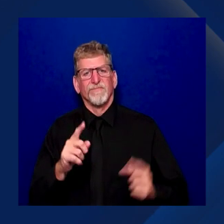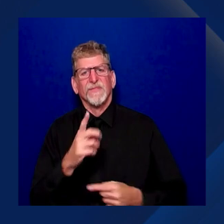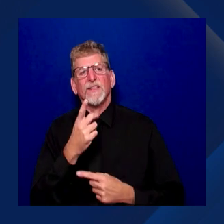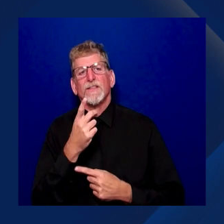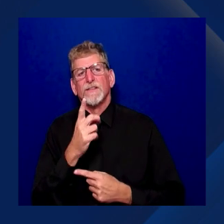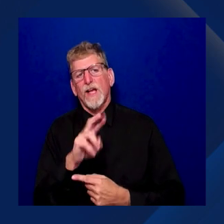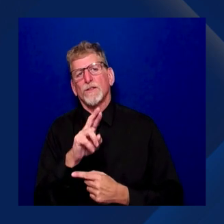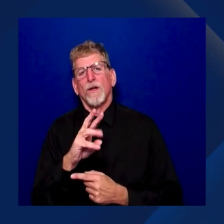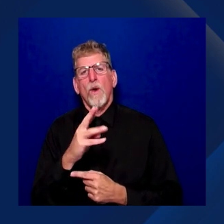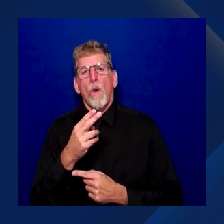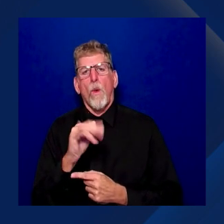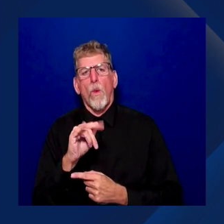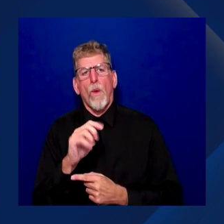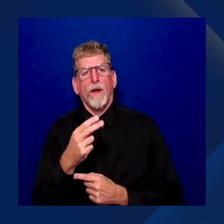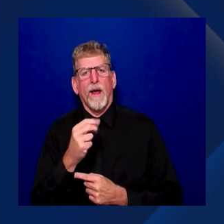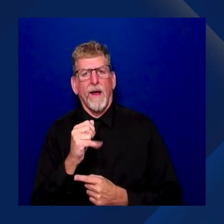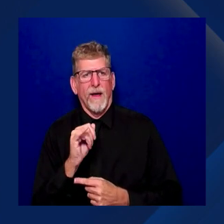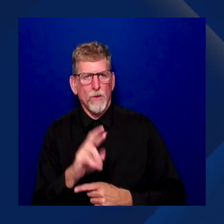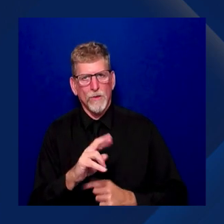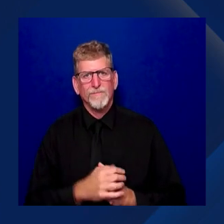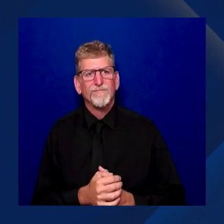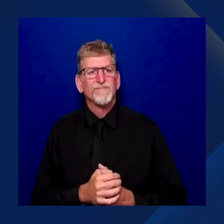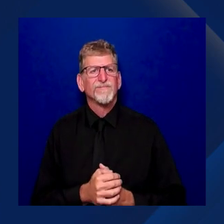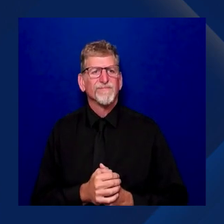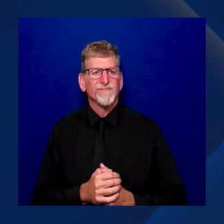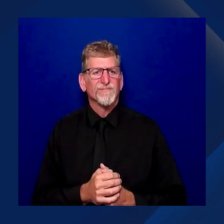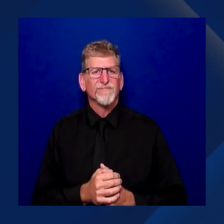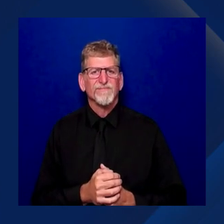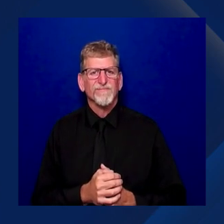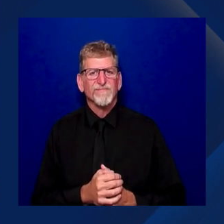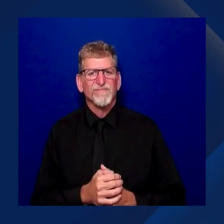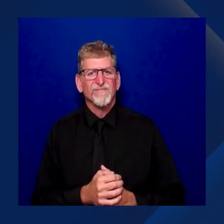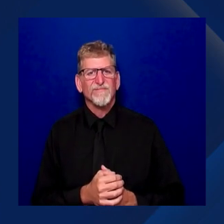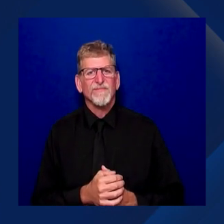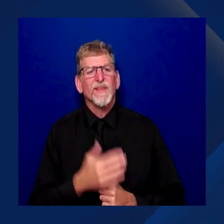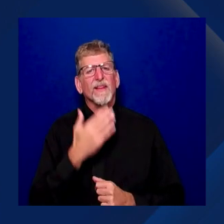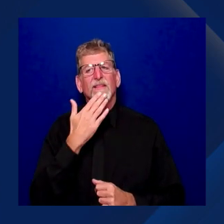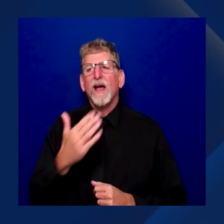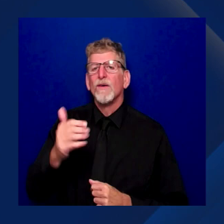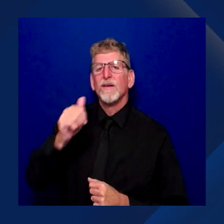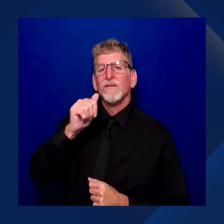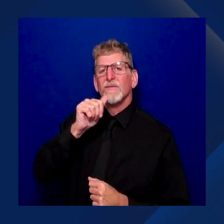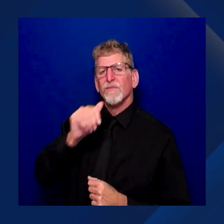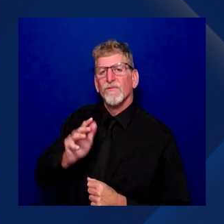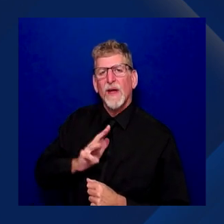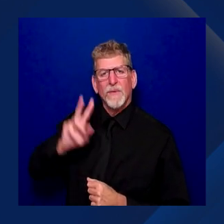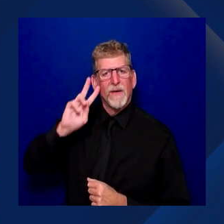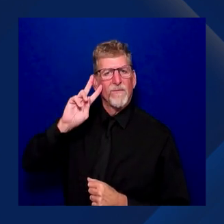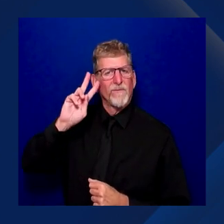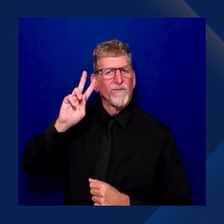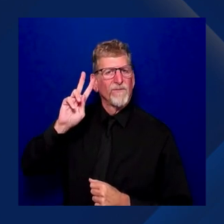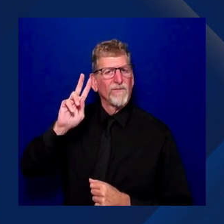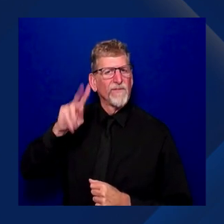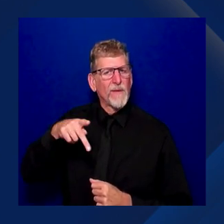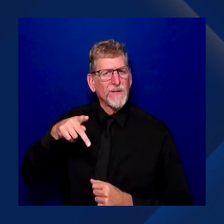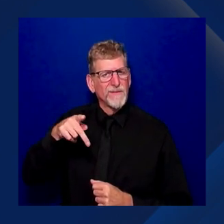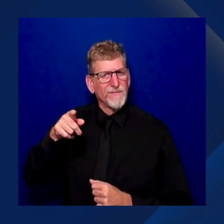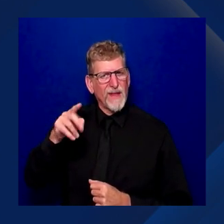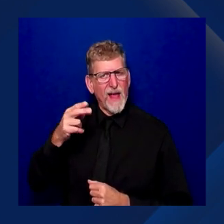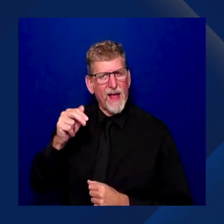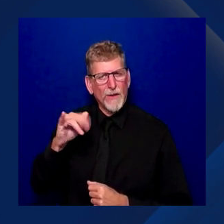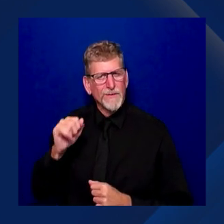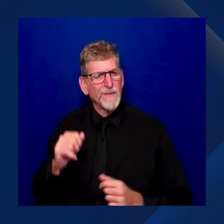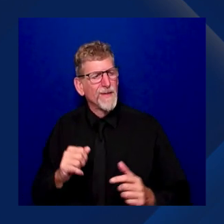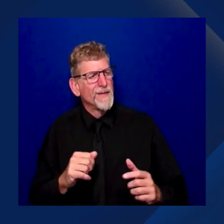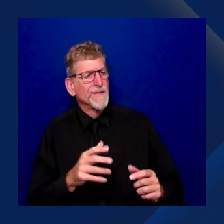Michelle. So thank you, Madam Vice President Harris and distinguished Congress members for the opportunity to speak and bring attention to such an